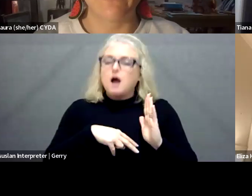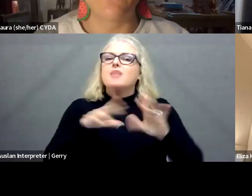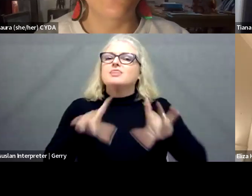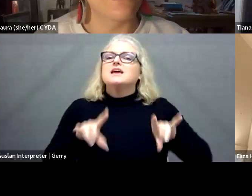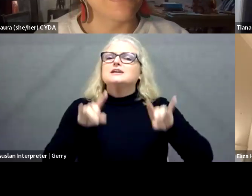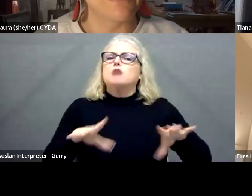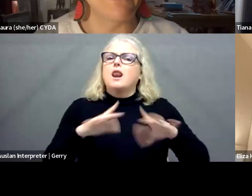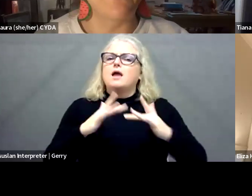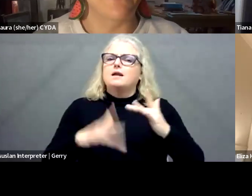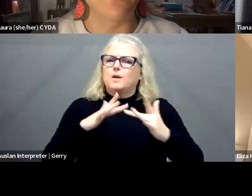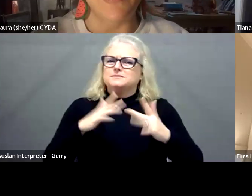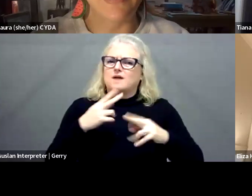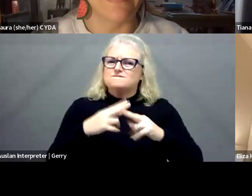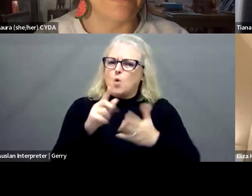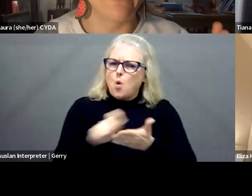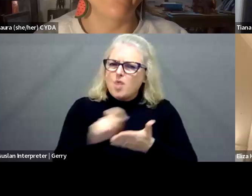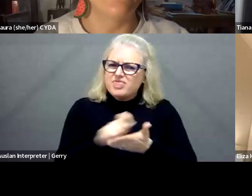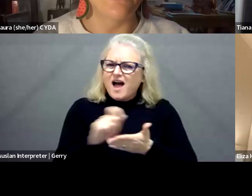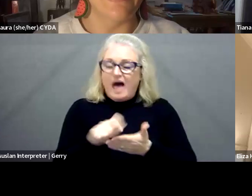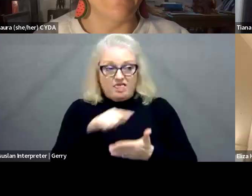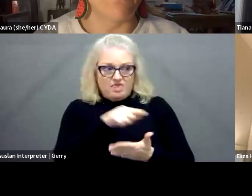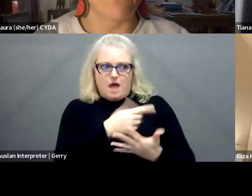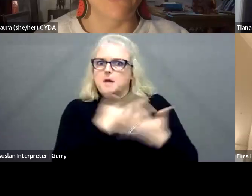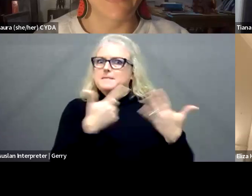database of all their sensitivity readers with a list of,